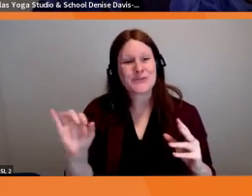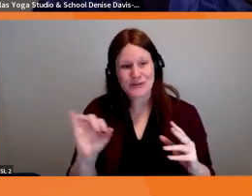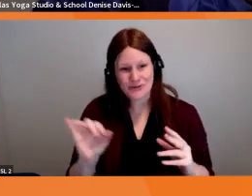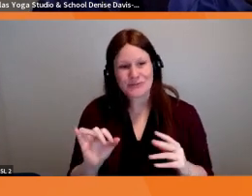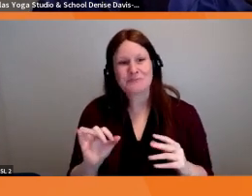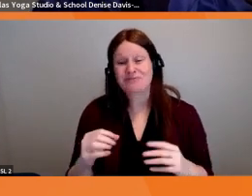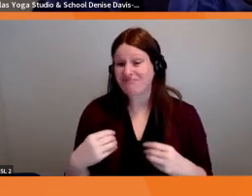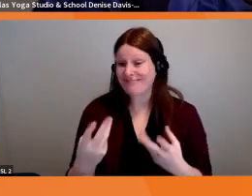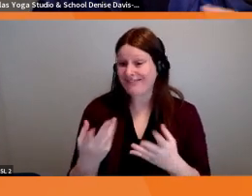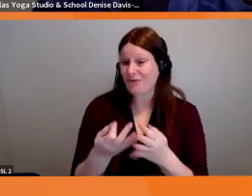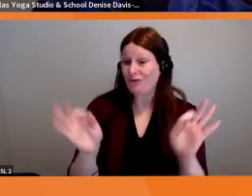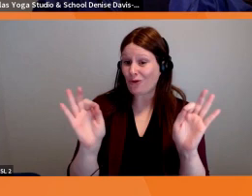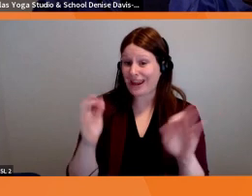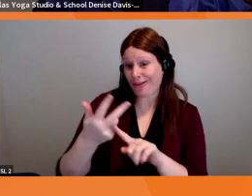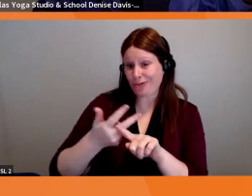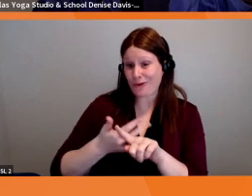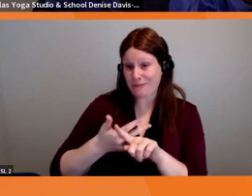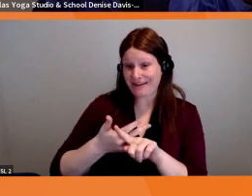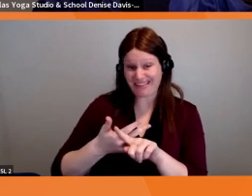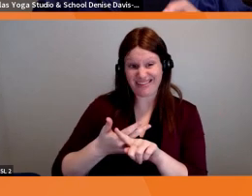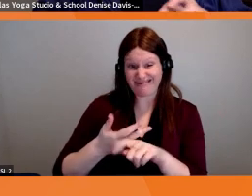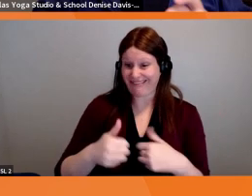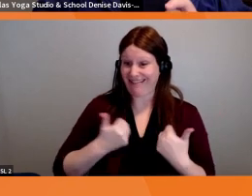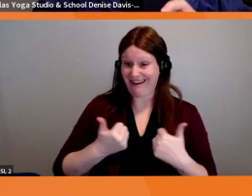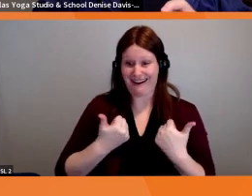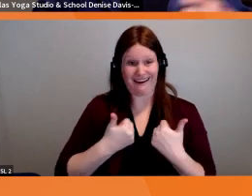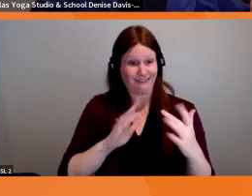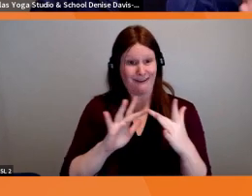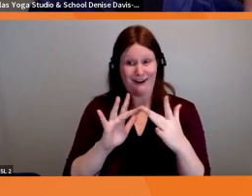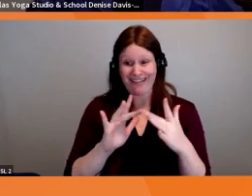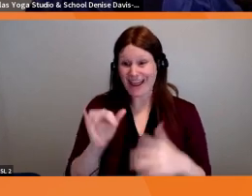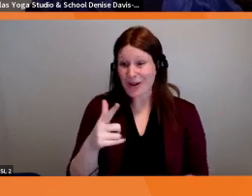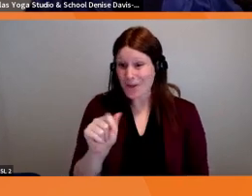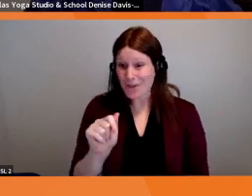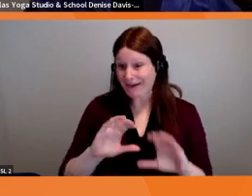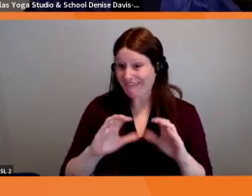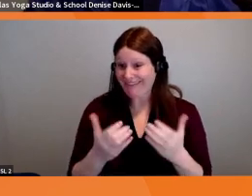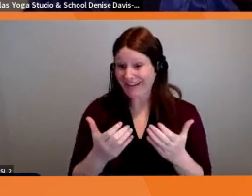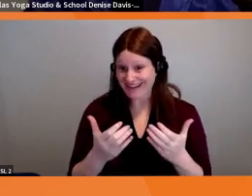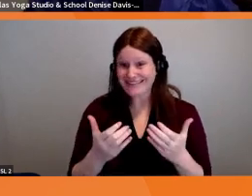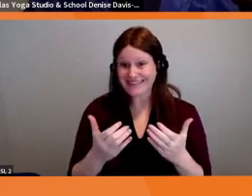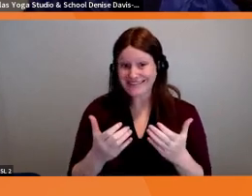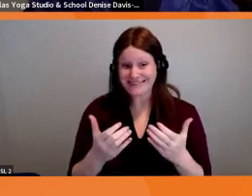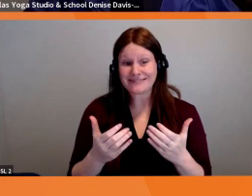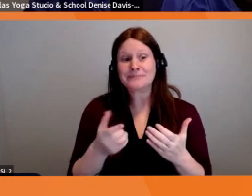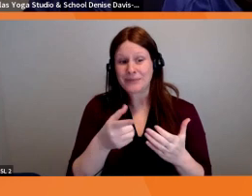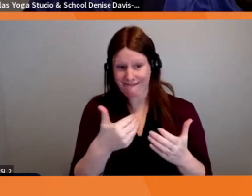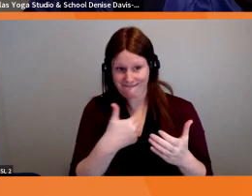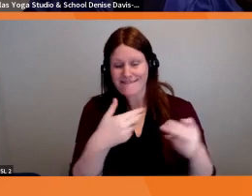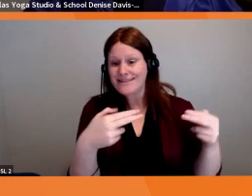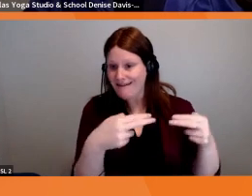free 3-month unlimited live online yoga class at the end of this session so that you can, and yes, you're going to have the slide